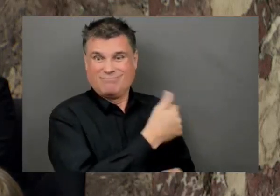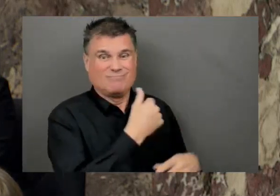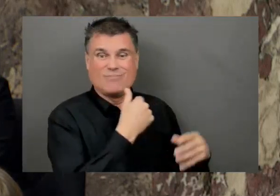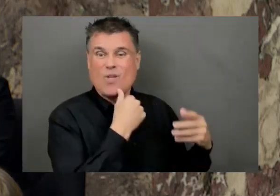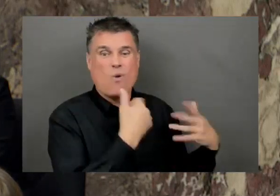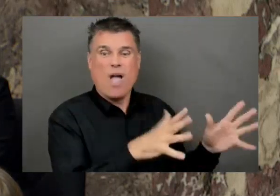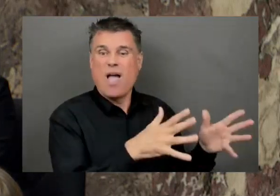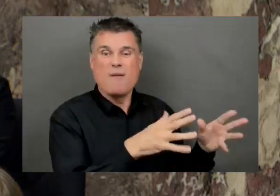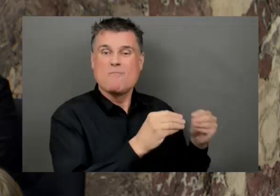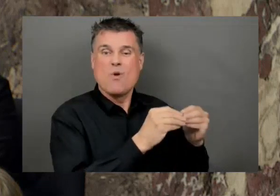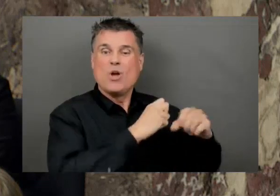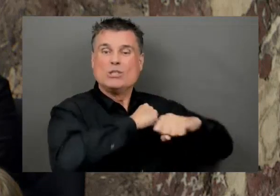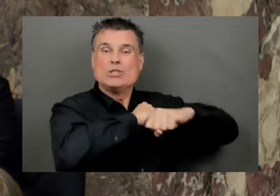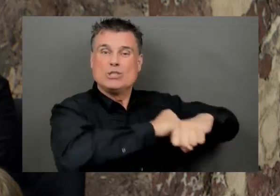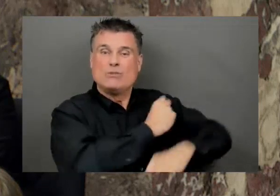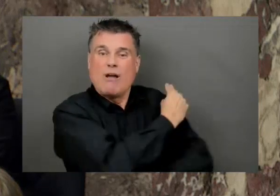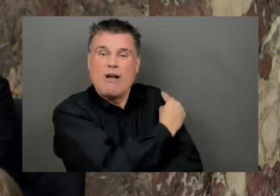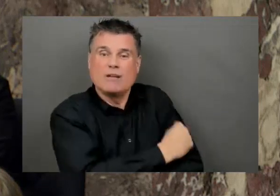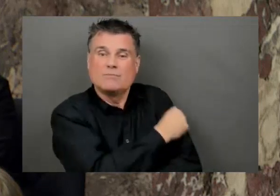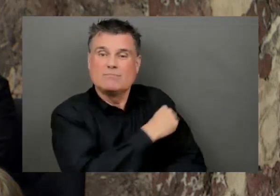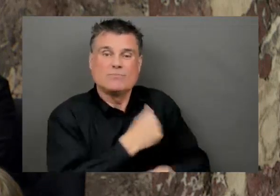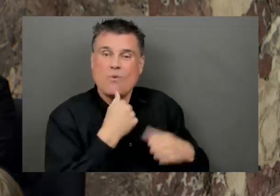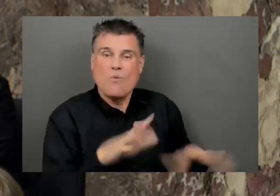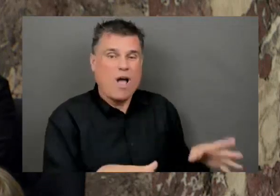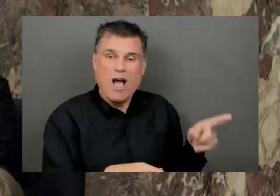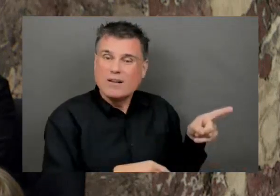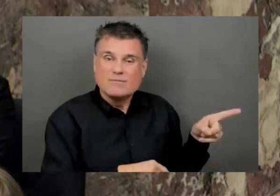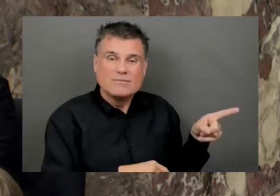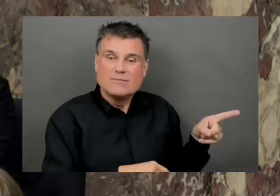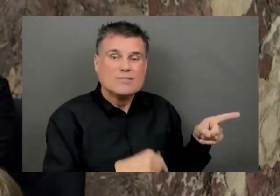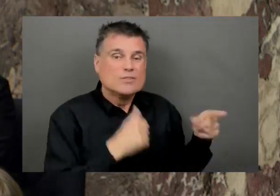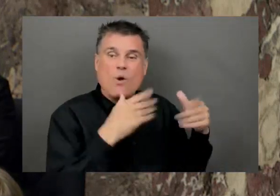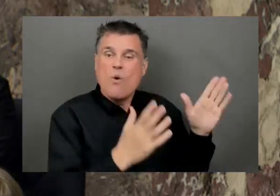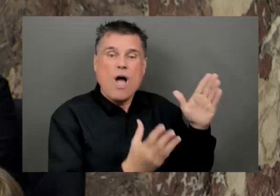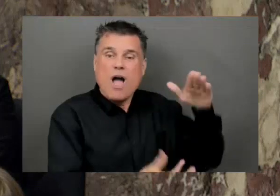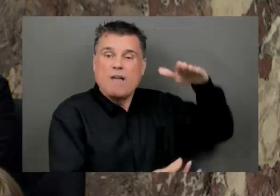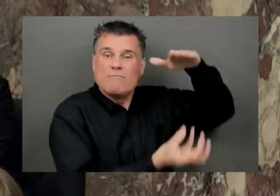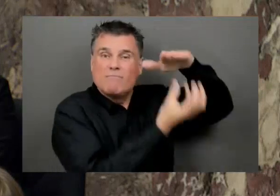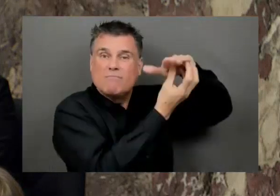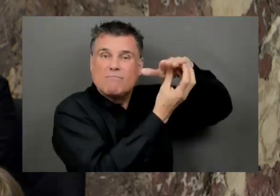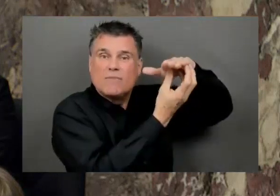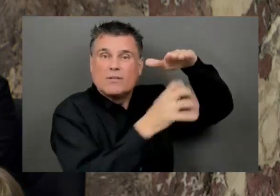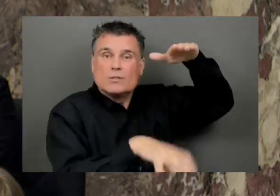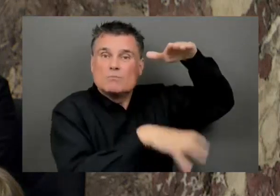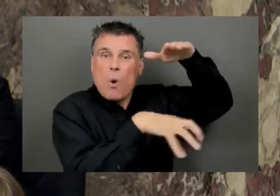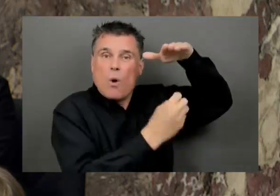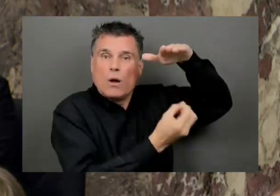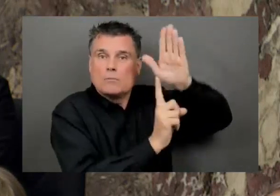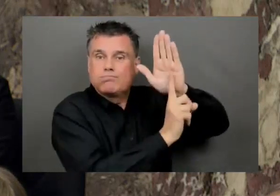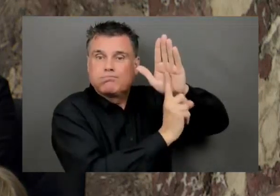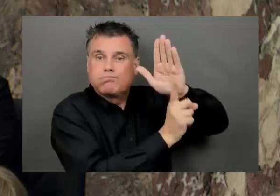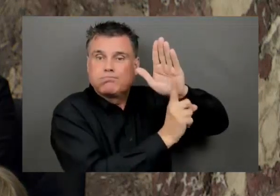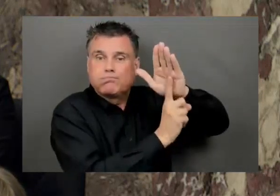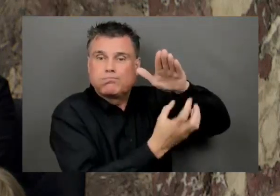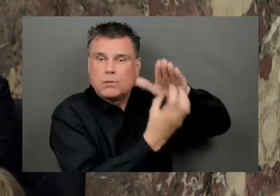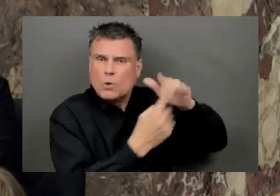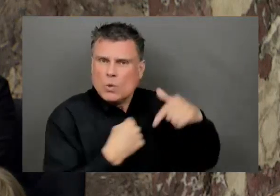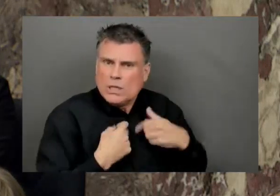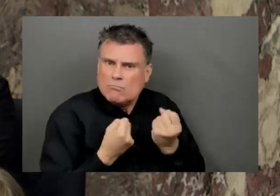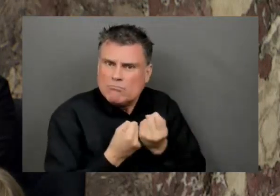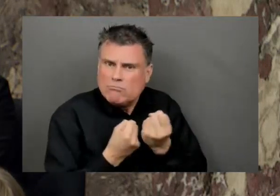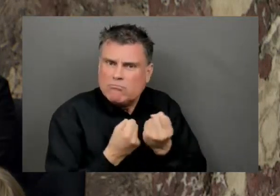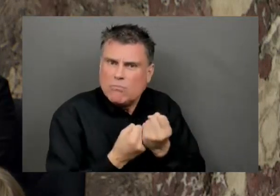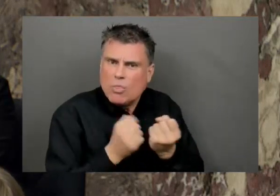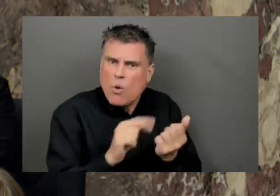in our healthcare system to keep people safer. We're in favor of those things because they help keep the very nurses they're talking about